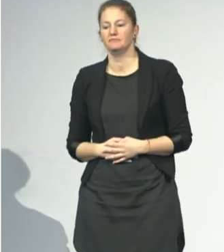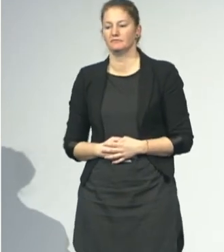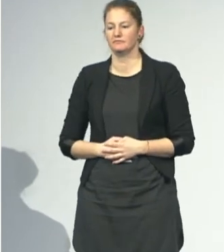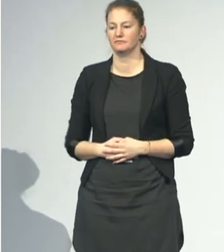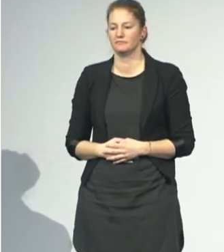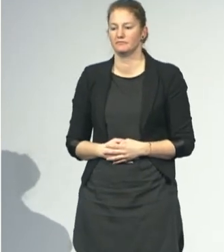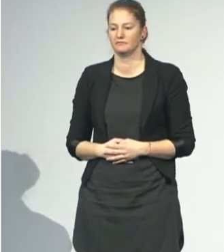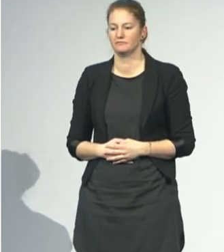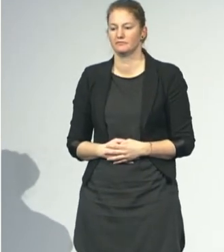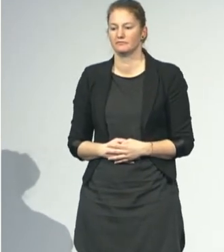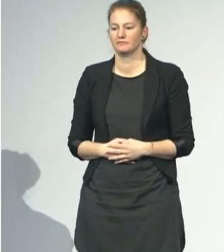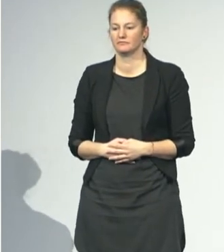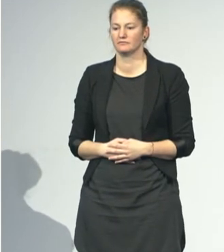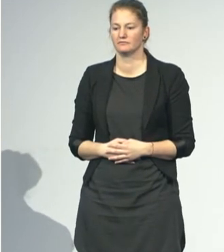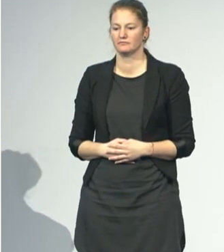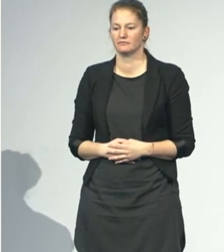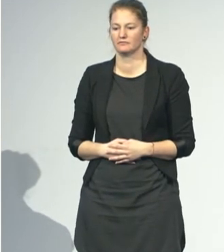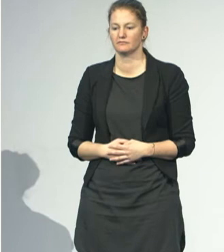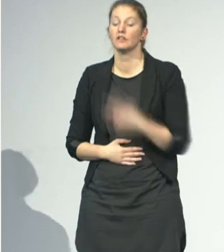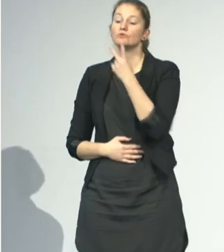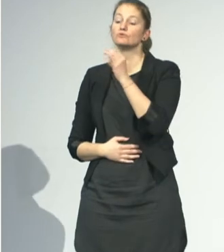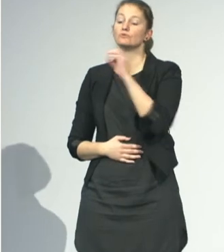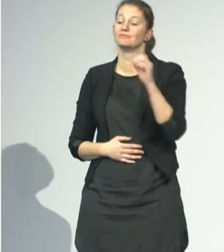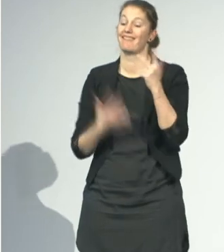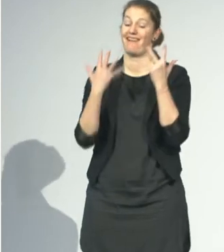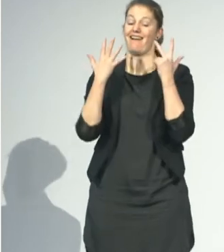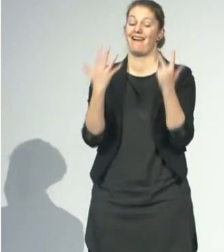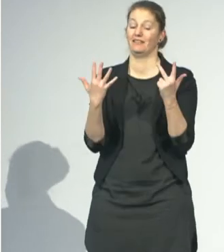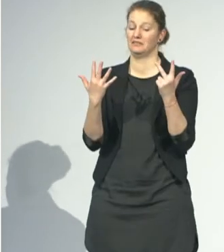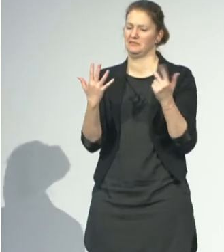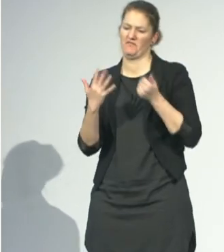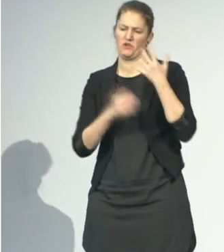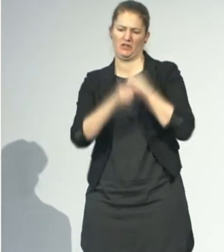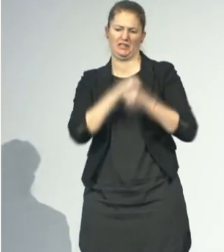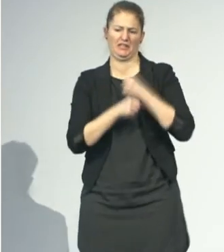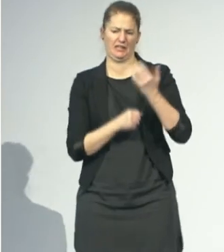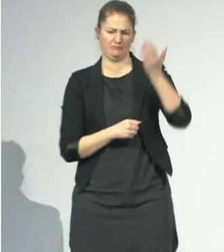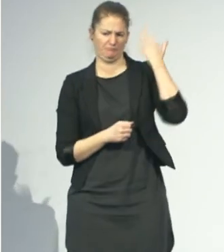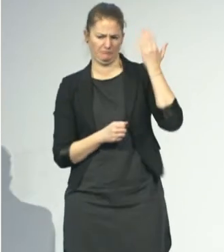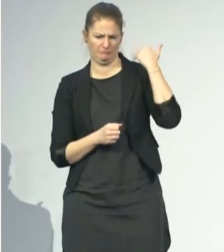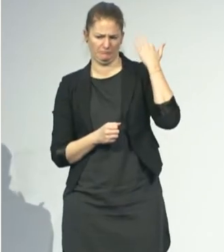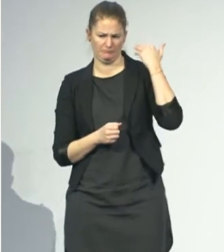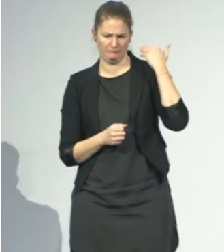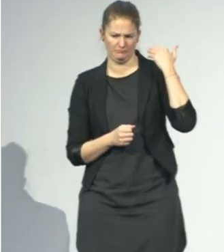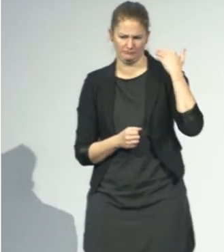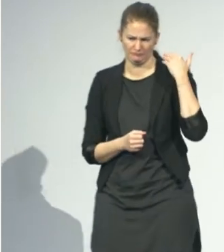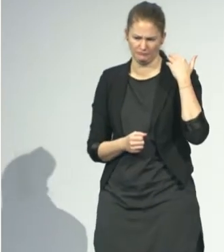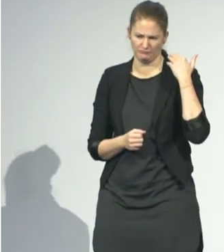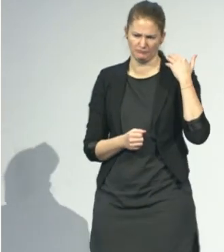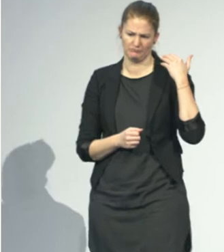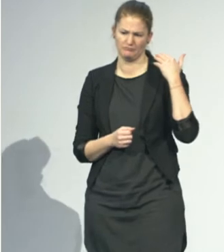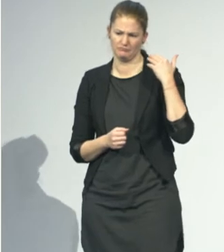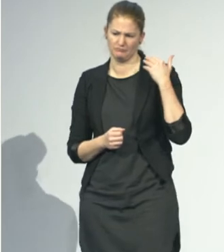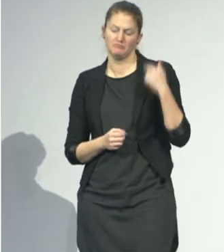called School of People. School of People means, in Portuguese, we are unconditional followers of people. We